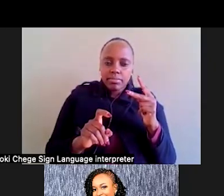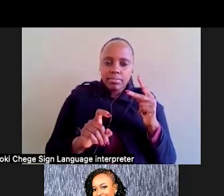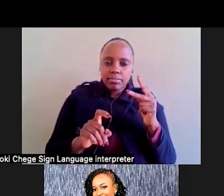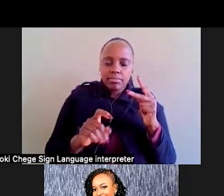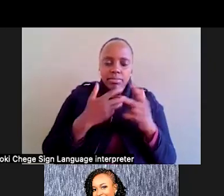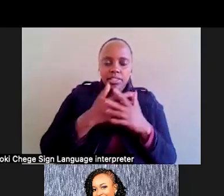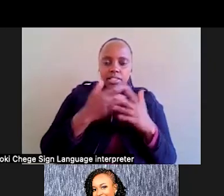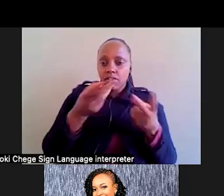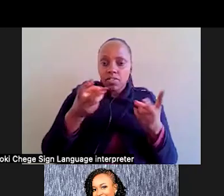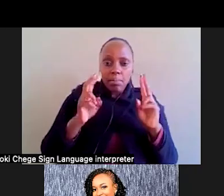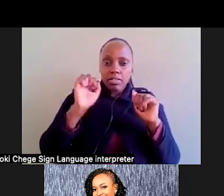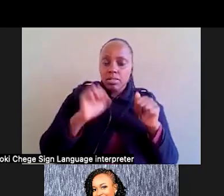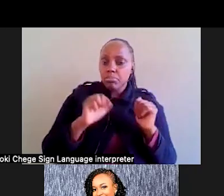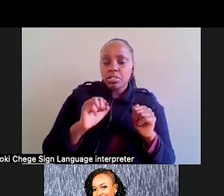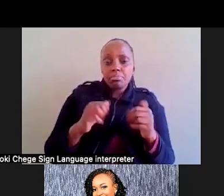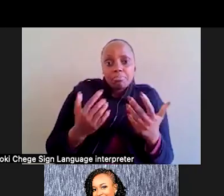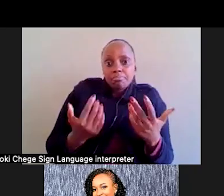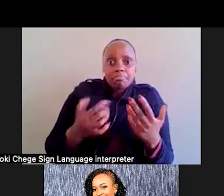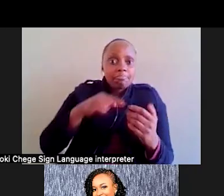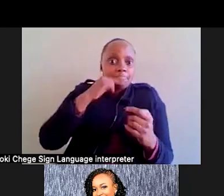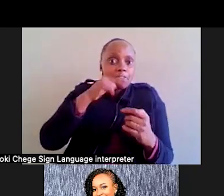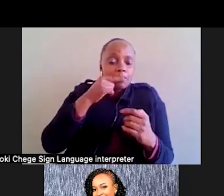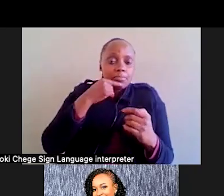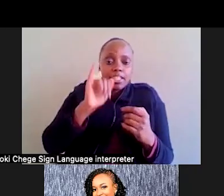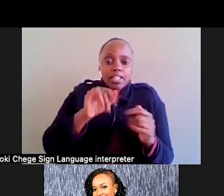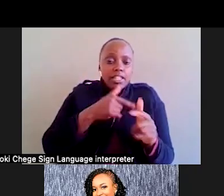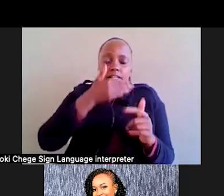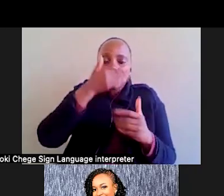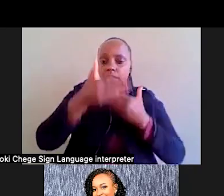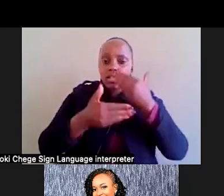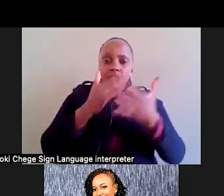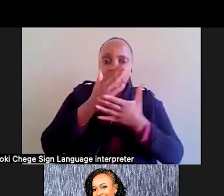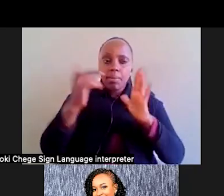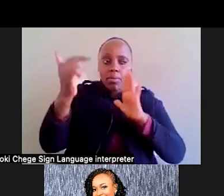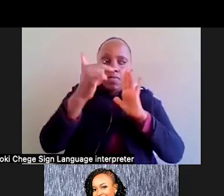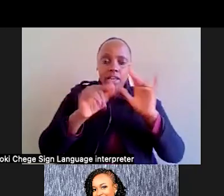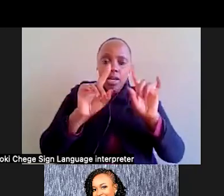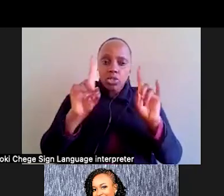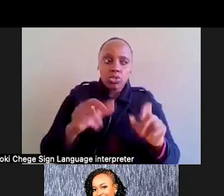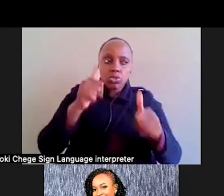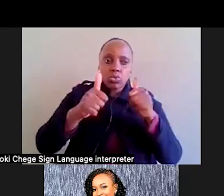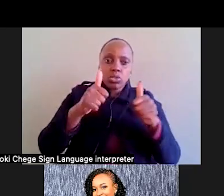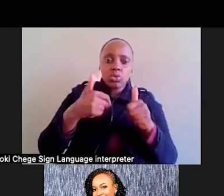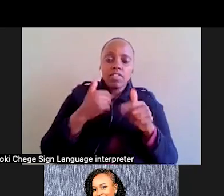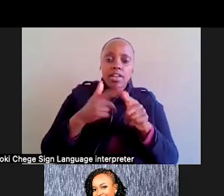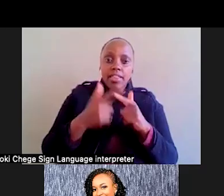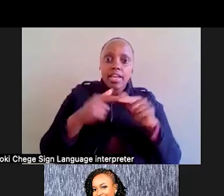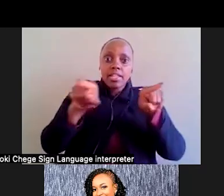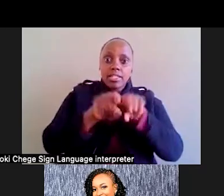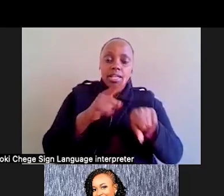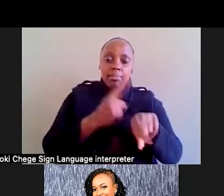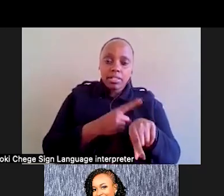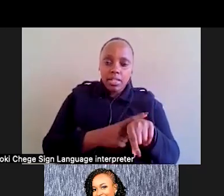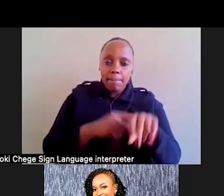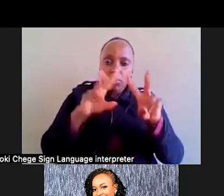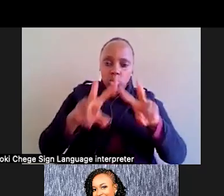Any of the panelists could maybe jump in and just respond to some of those questions. And I'll also